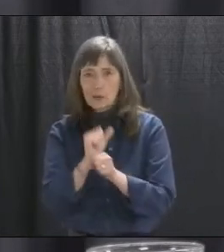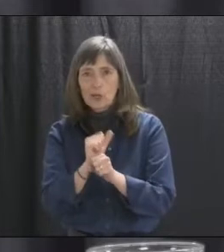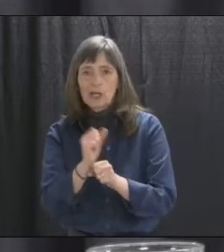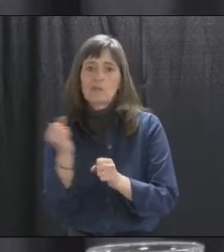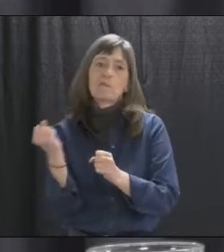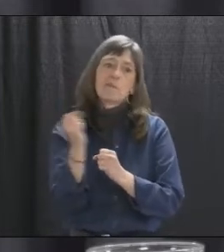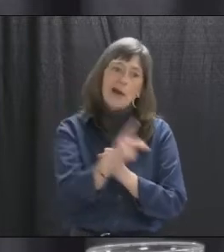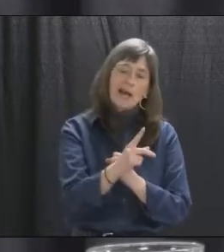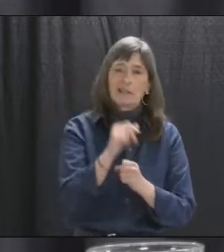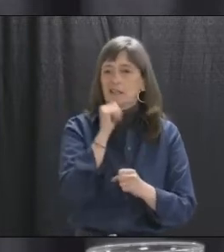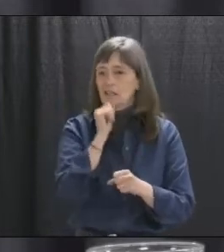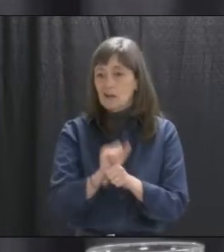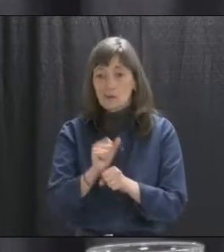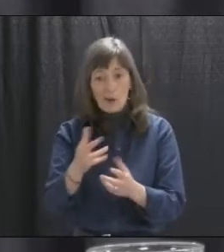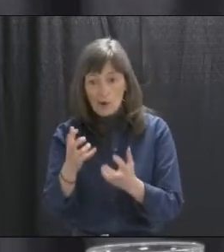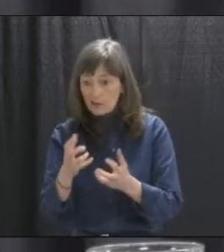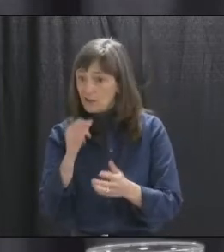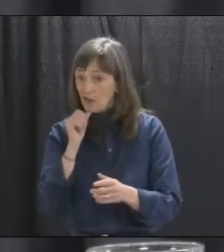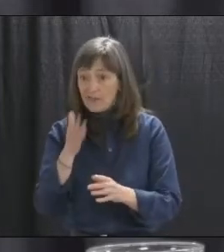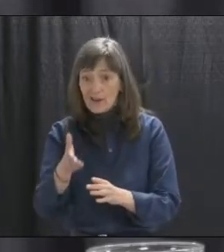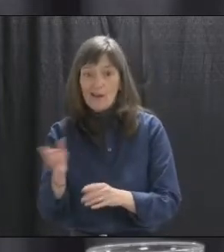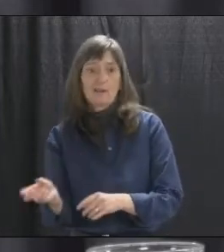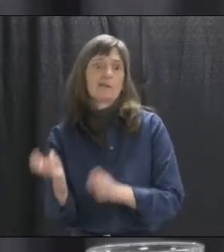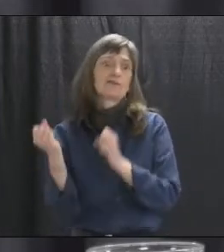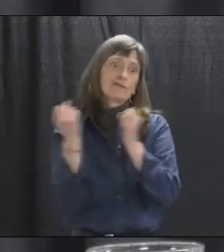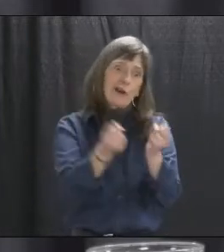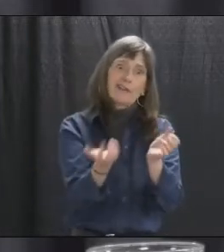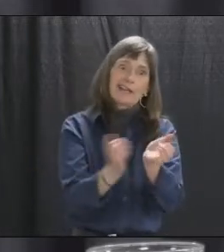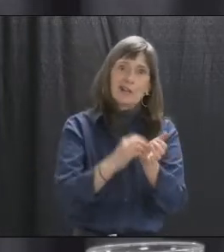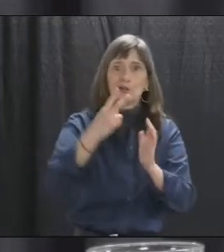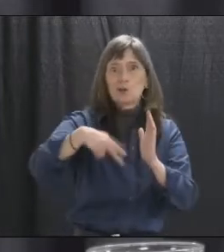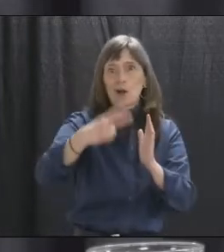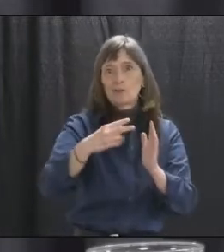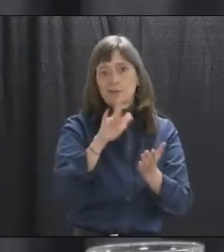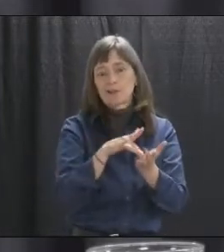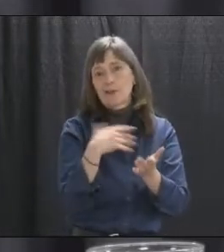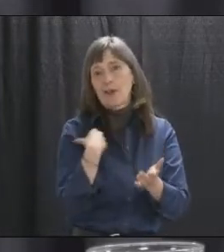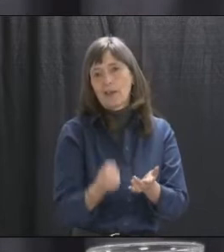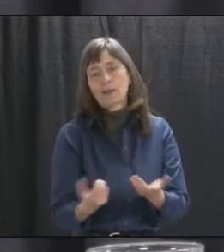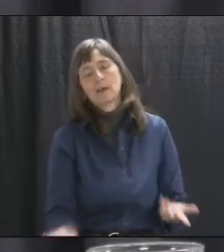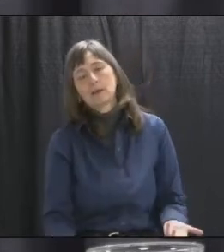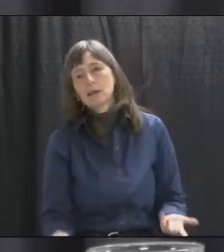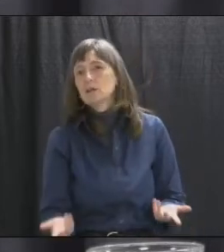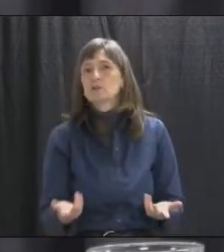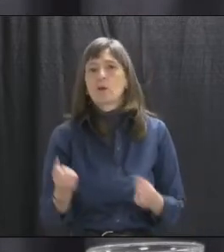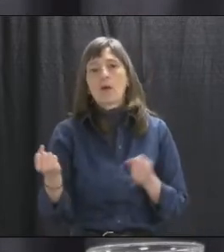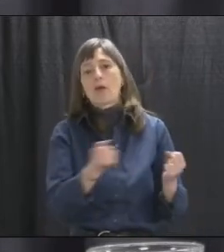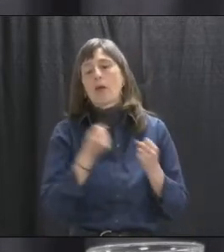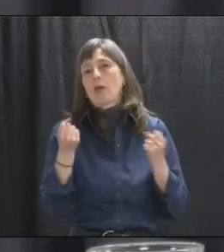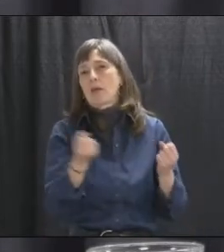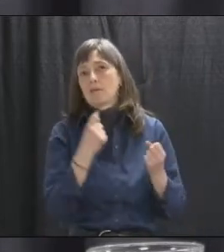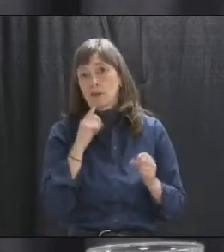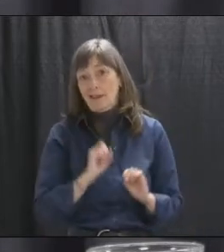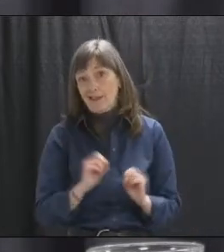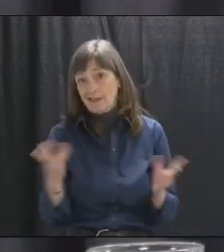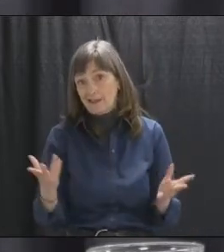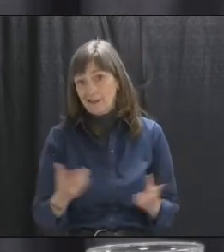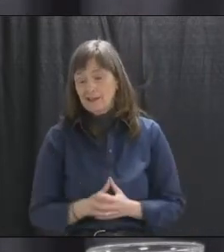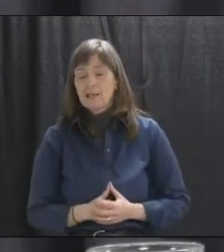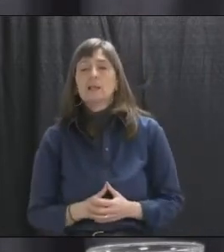Newfoundland Regional Health Centre. That is a matter of active discussion between my staff in the department